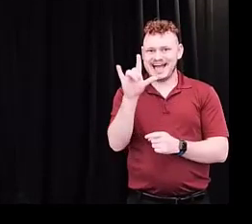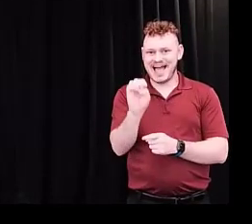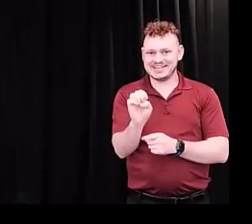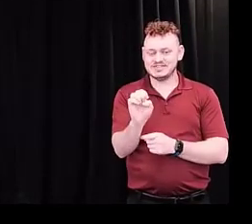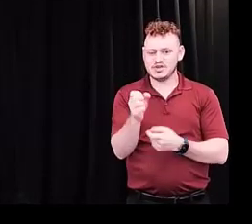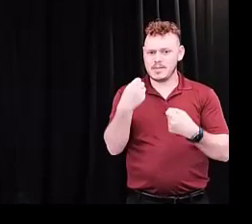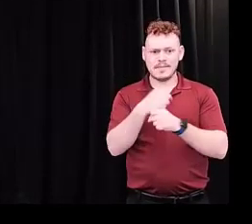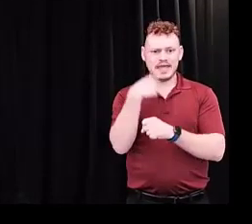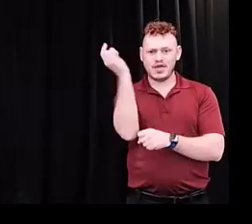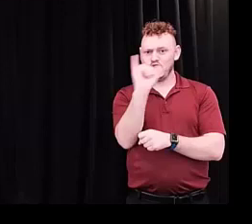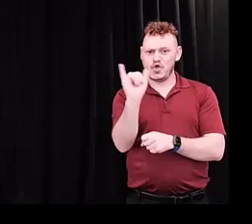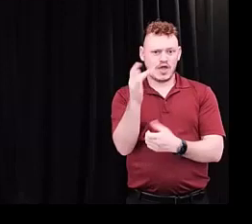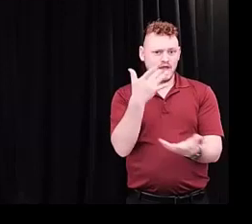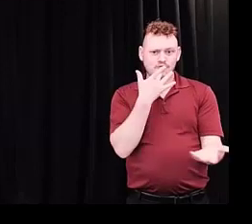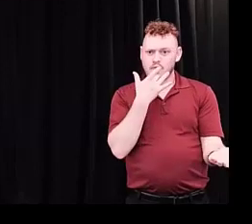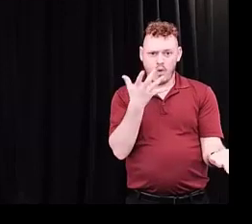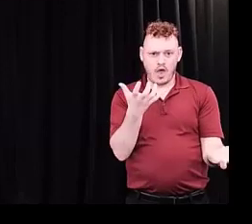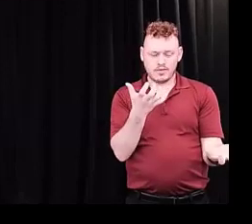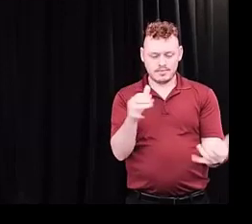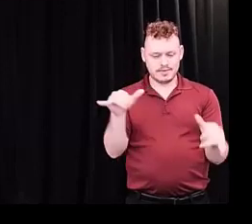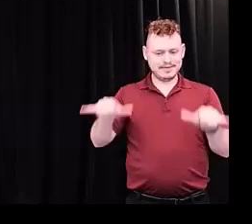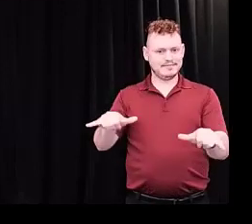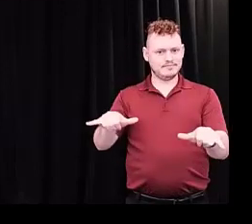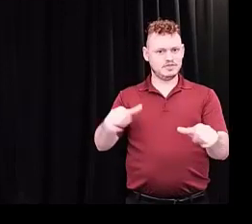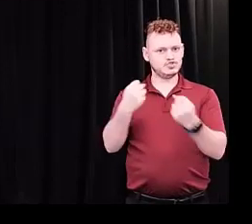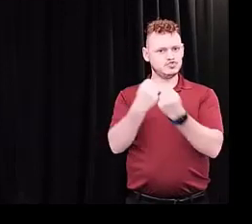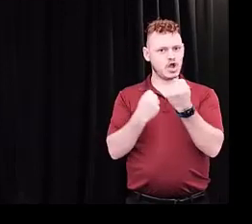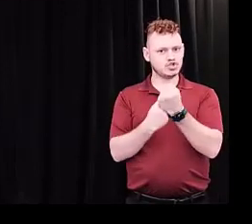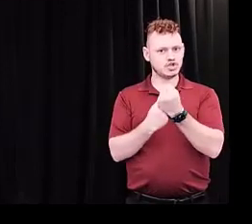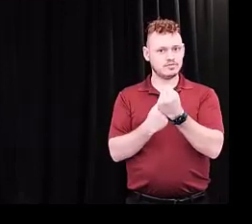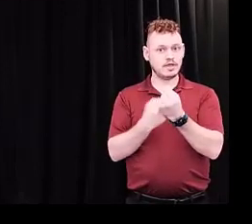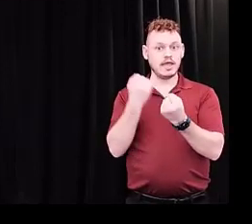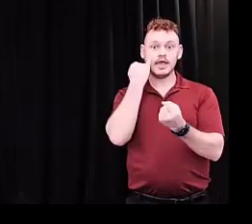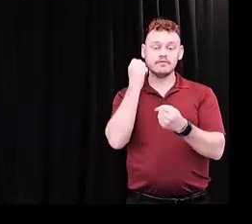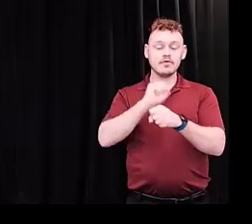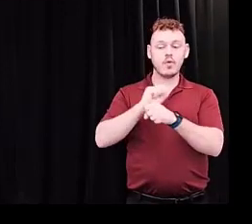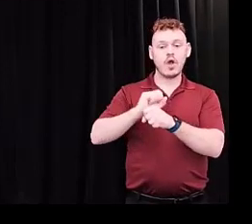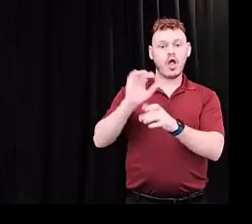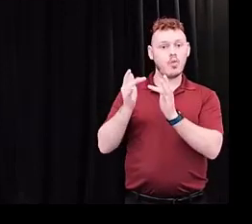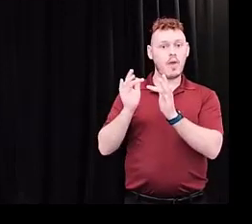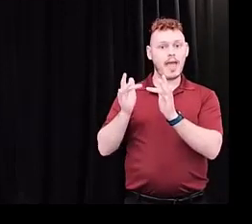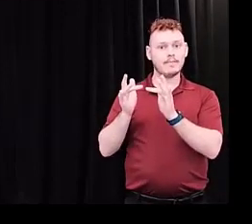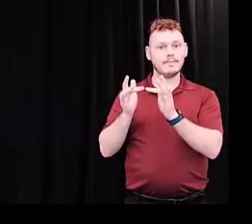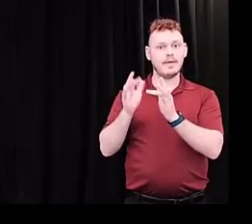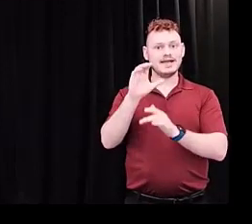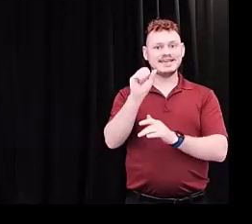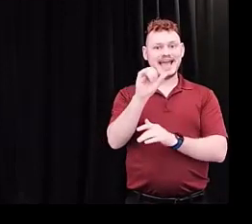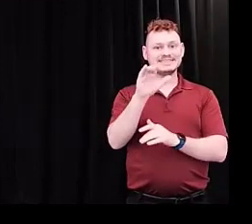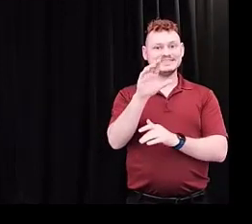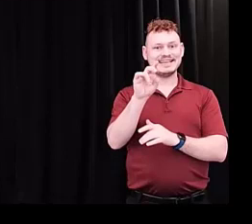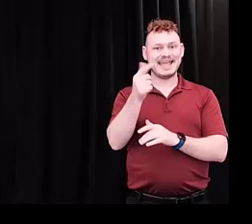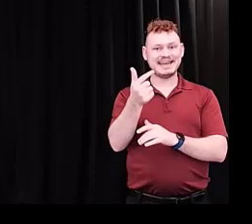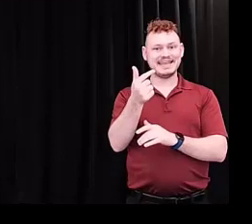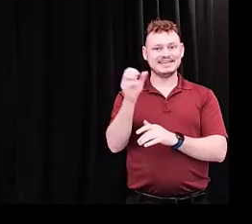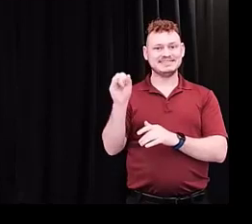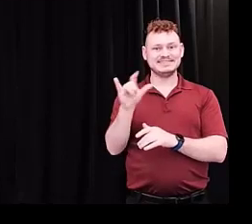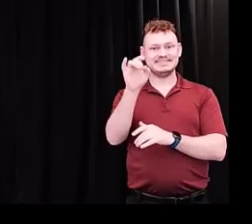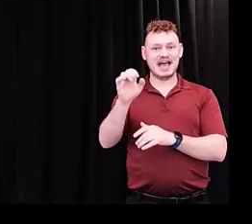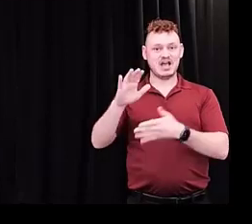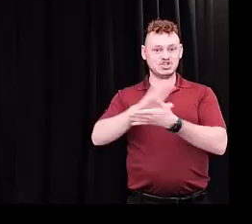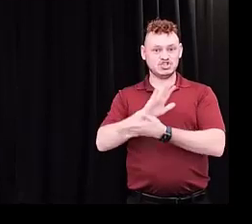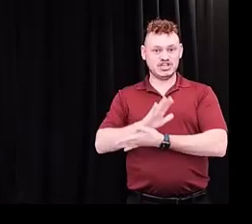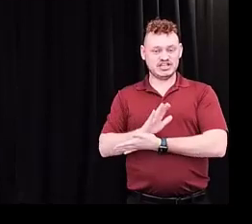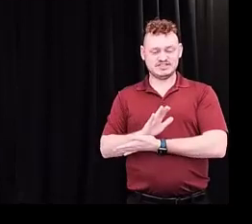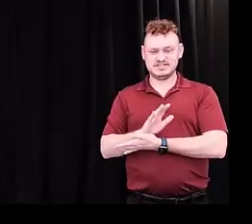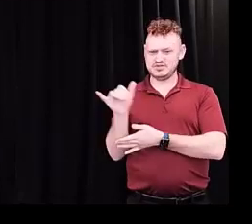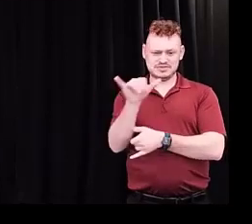look however you want, but keep the structure. And if you're working on the web, cascading style sheets do the same thing. They keep